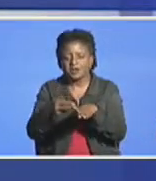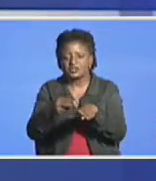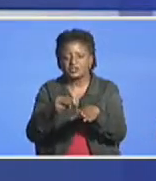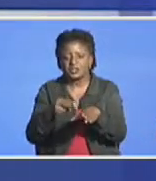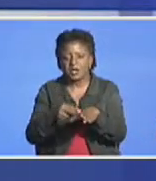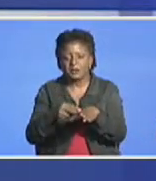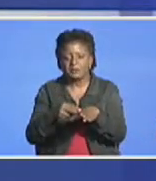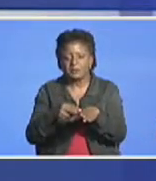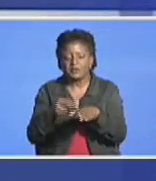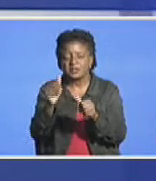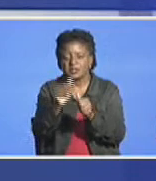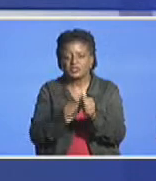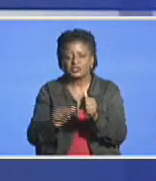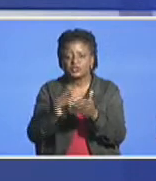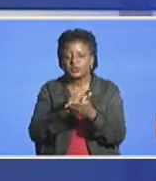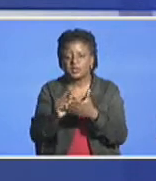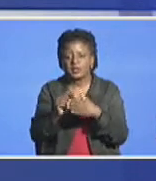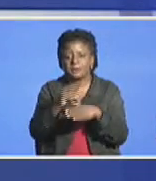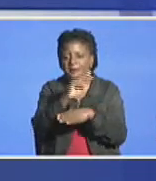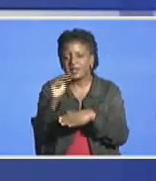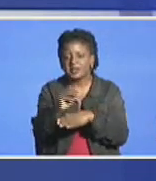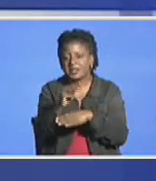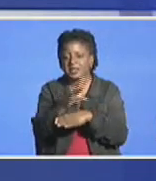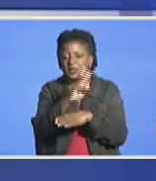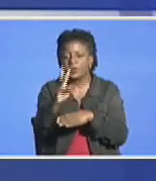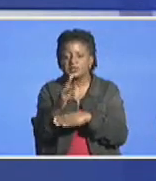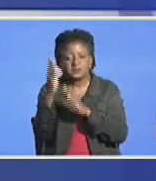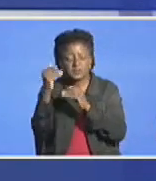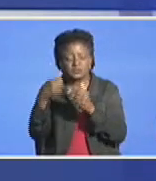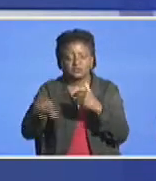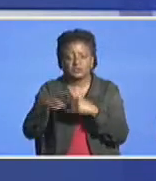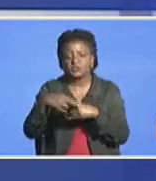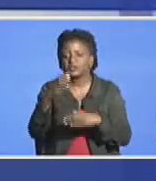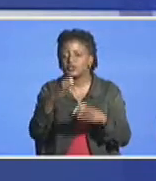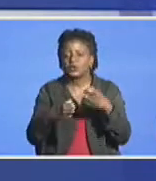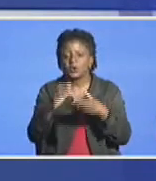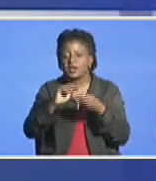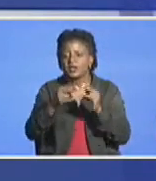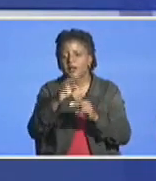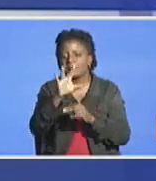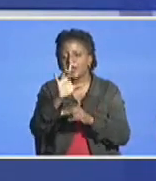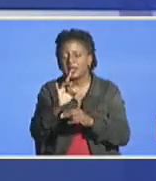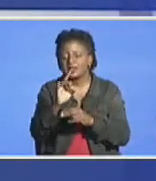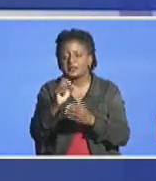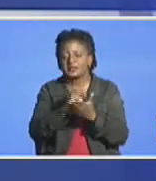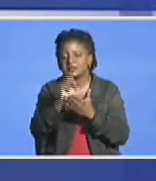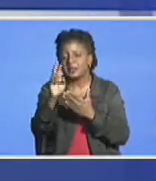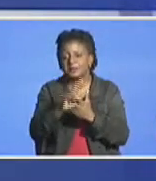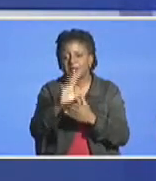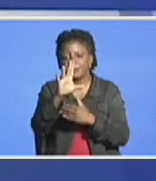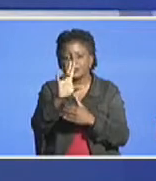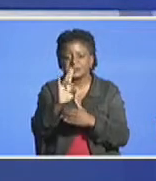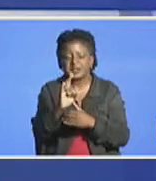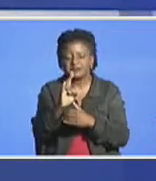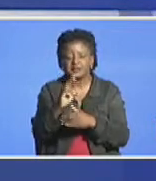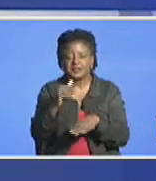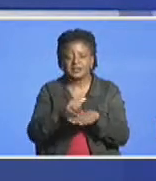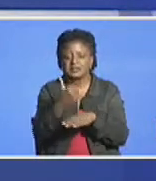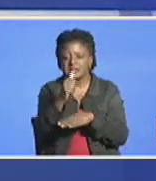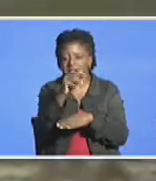p.m. every Monday and Wednesday. He's expected to return to court number 8 on September 7th at 10 a.m.